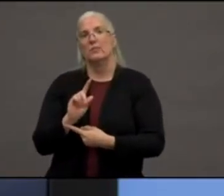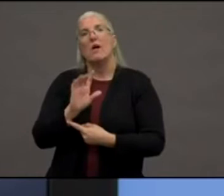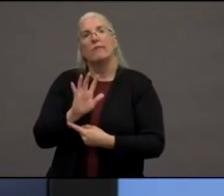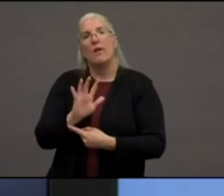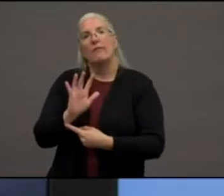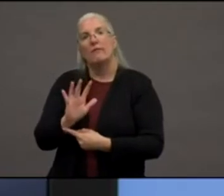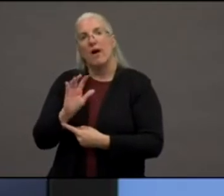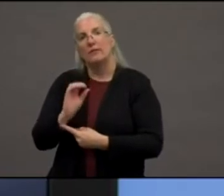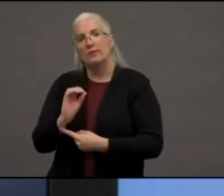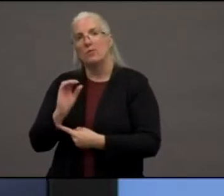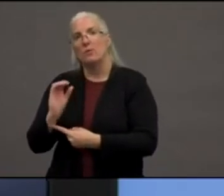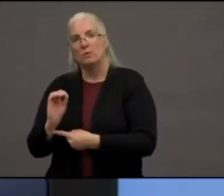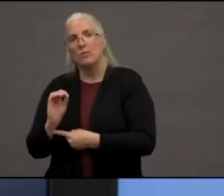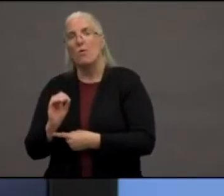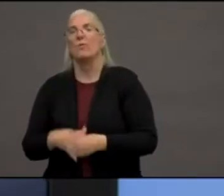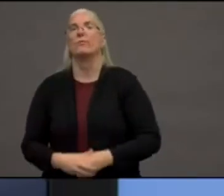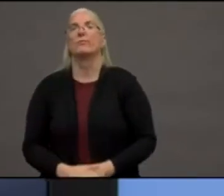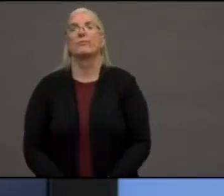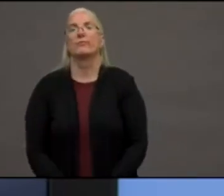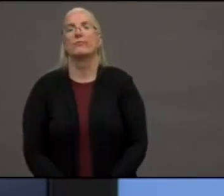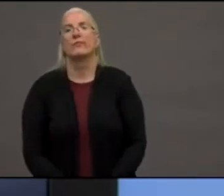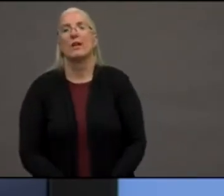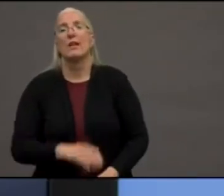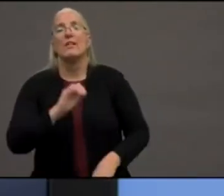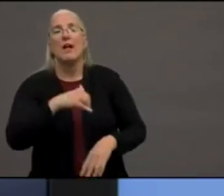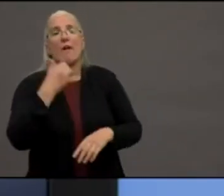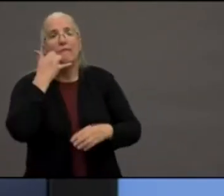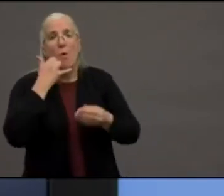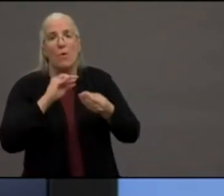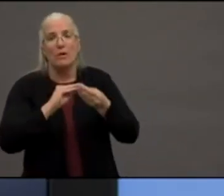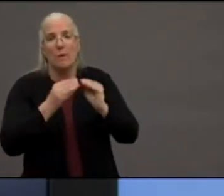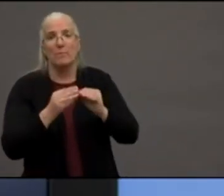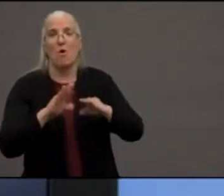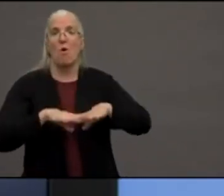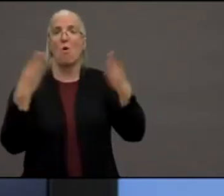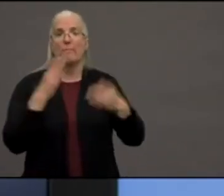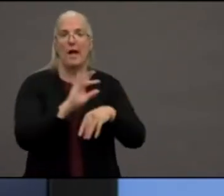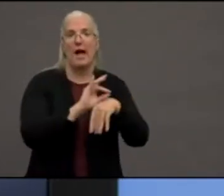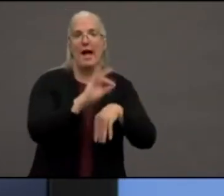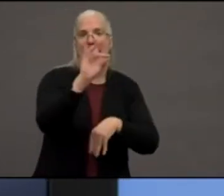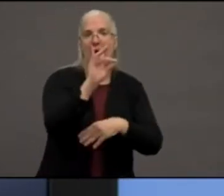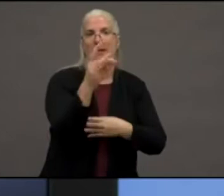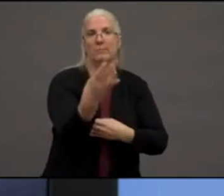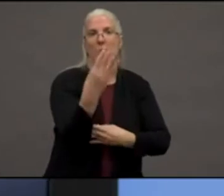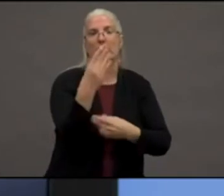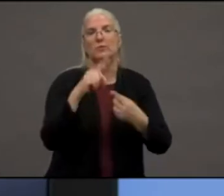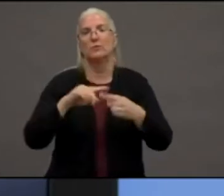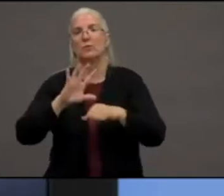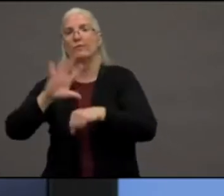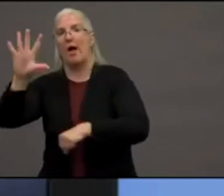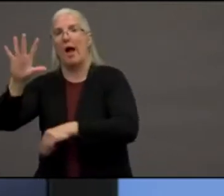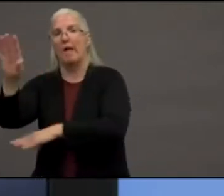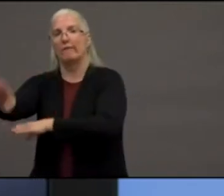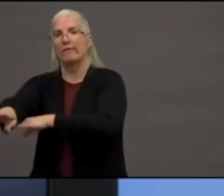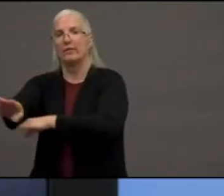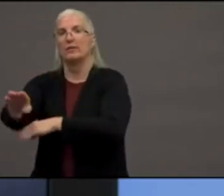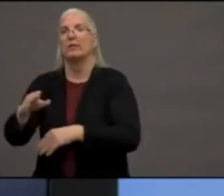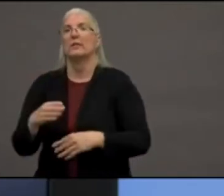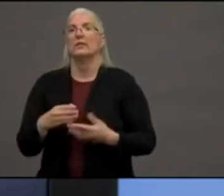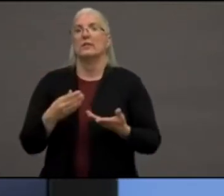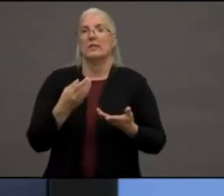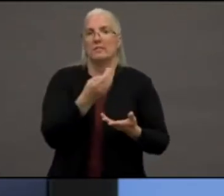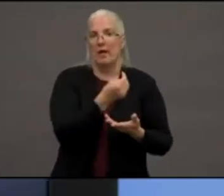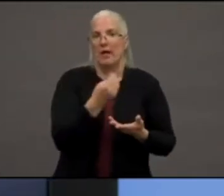408-961-5500. We are operating that line from 8 a.m. to 5 p.m. Monday through Friday. please don't hesitate to call us. We have a lot of very